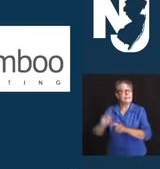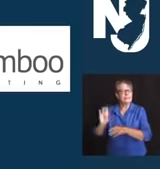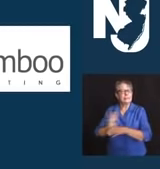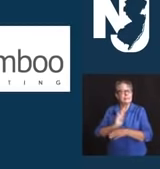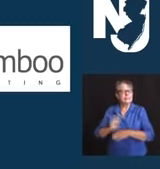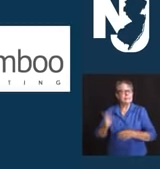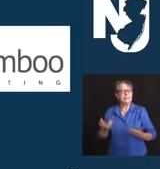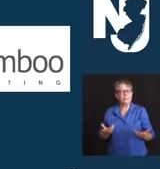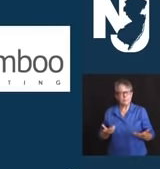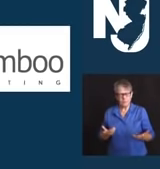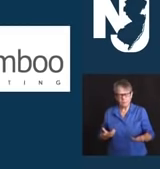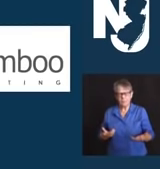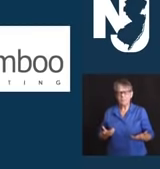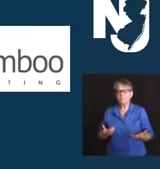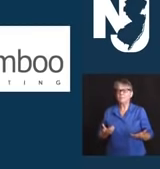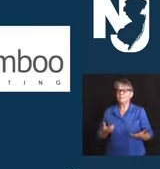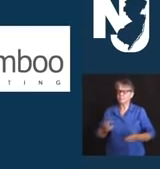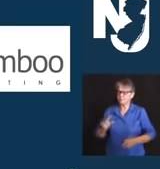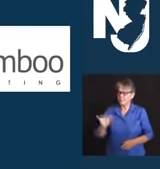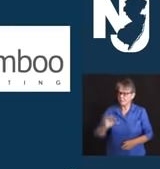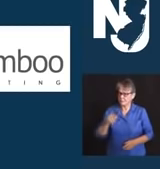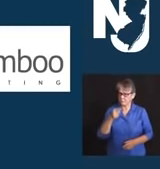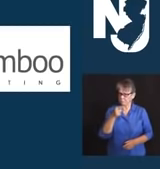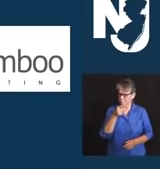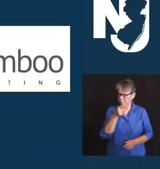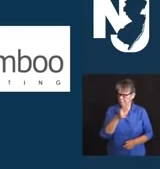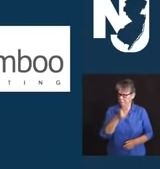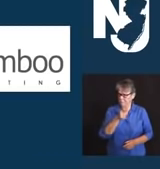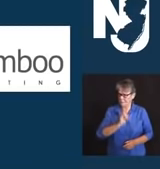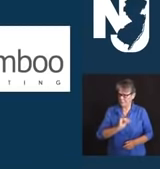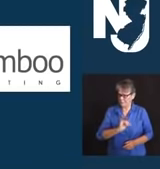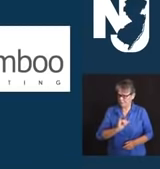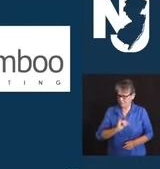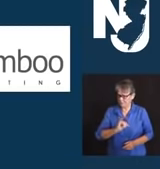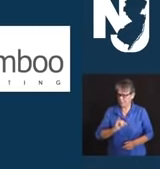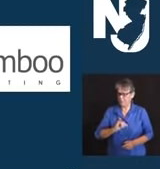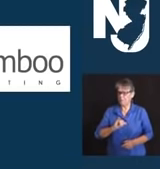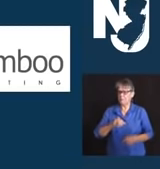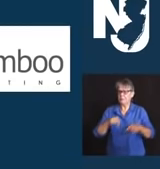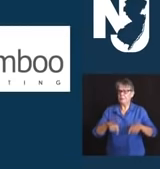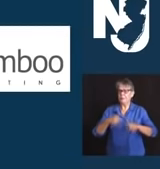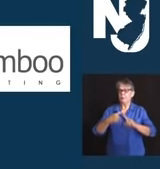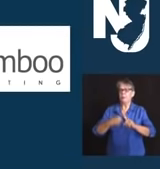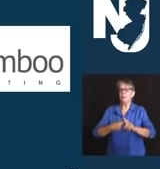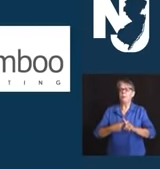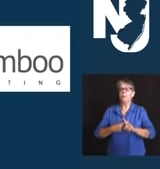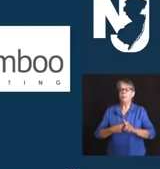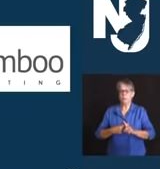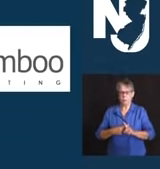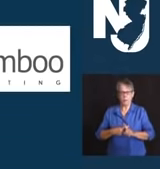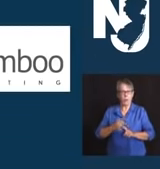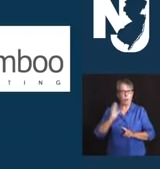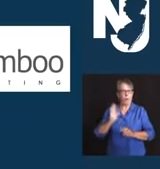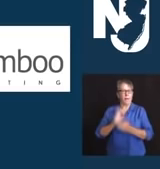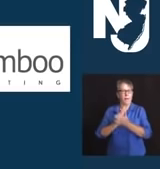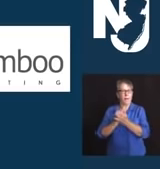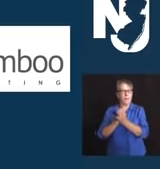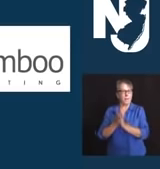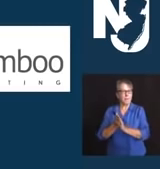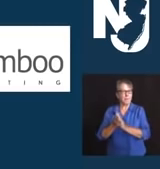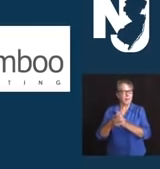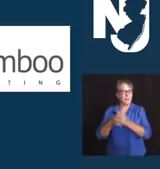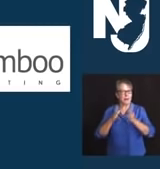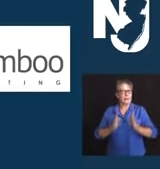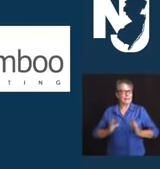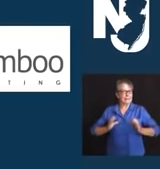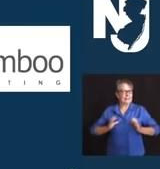this month to become an to become an American citizen. He got his interview date and